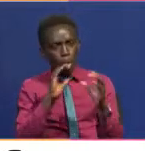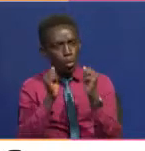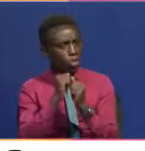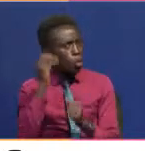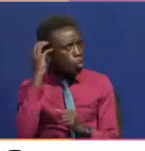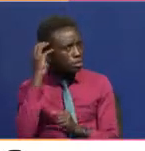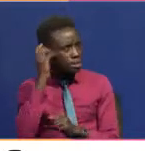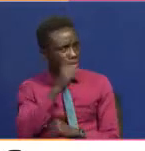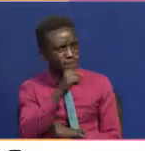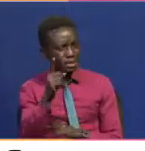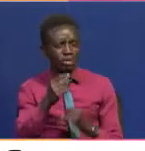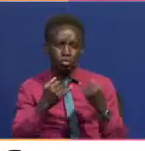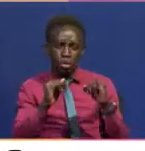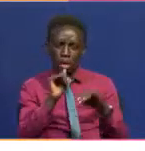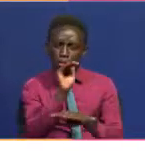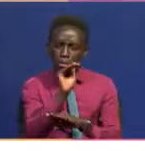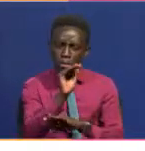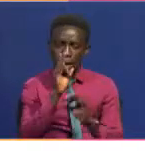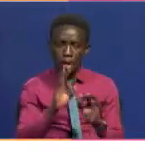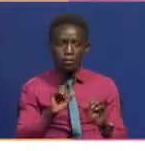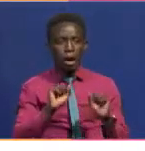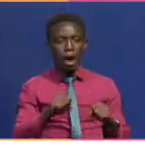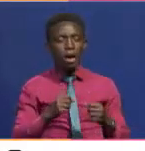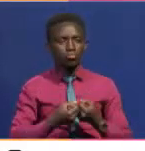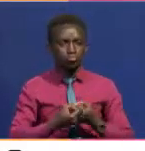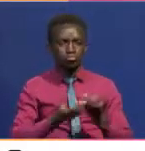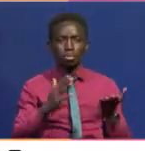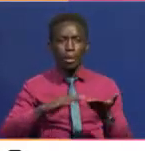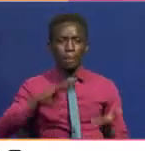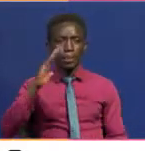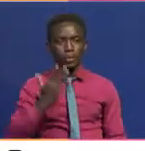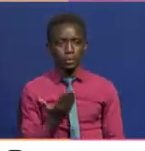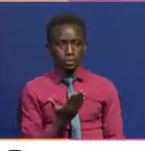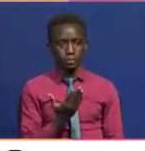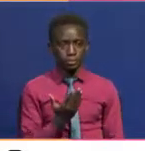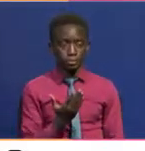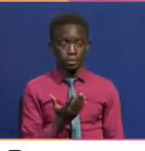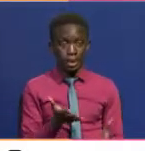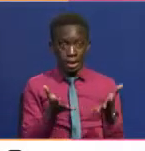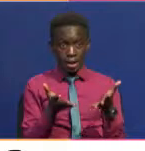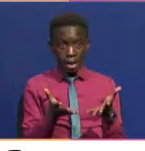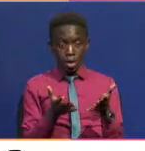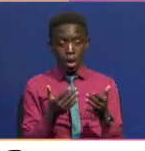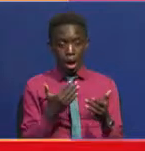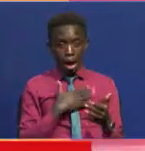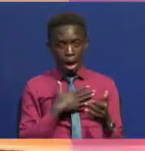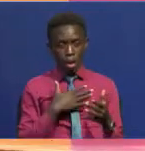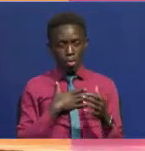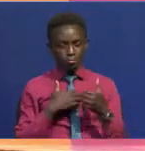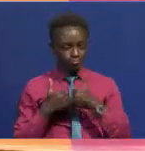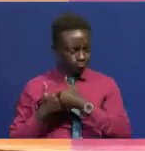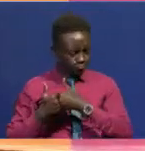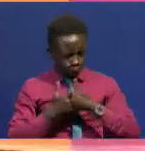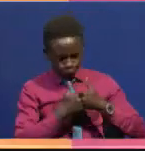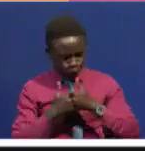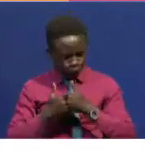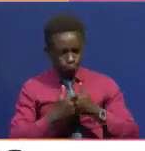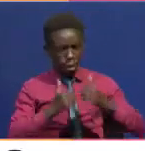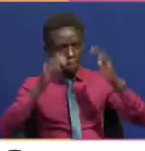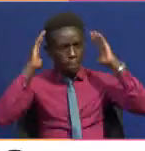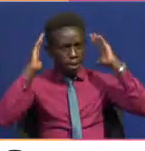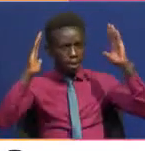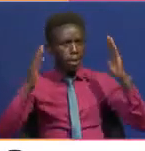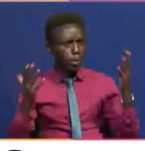see if they can produce most of these. Now, in all these, our main challenge, of course, is being able